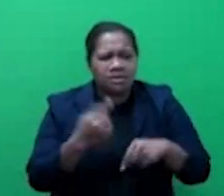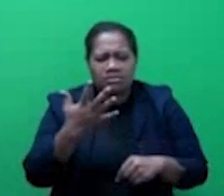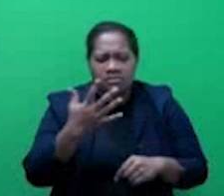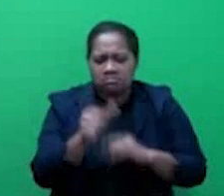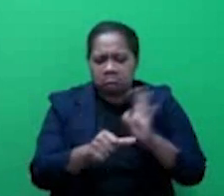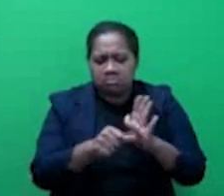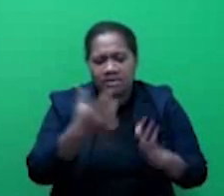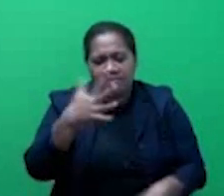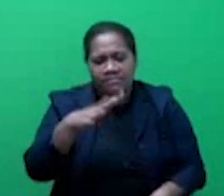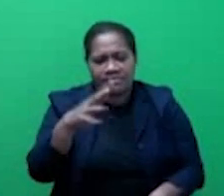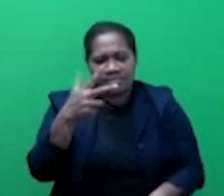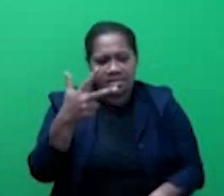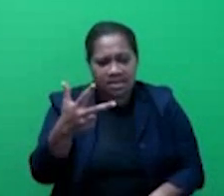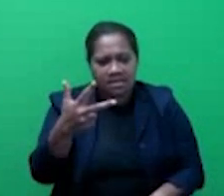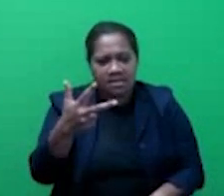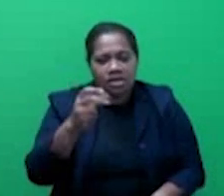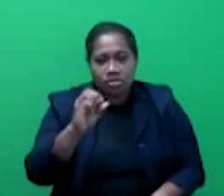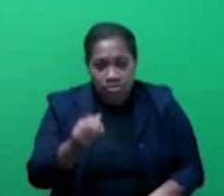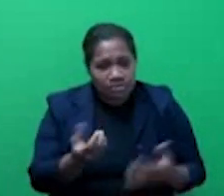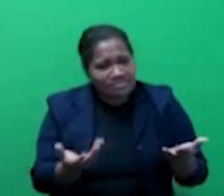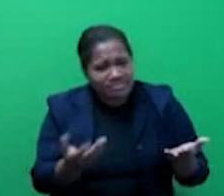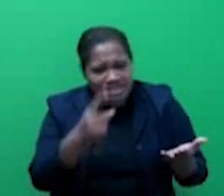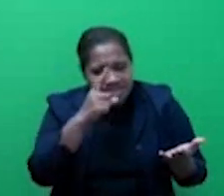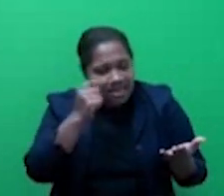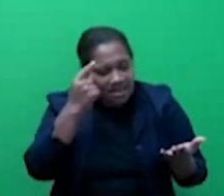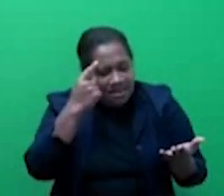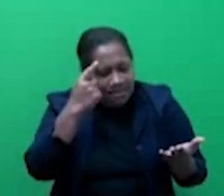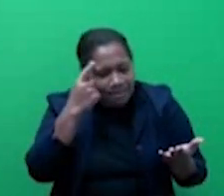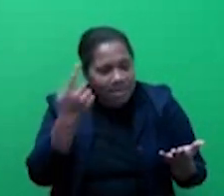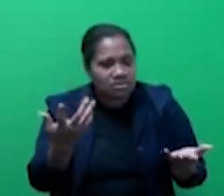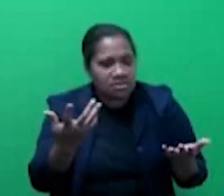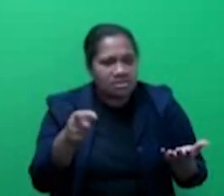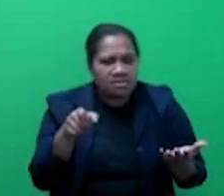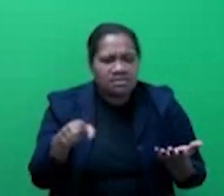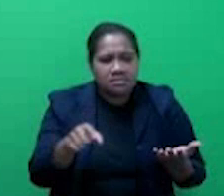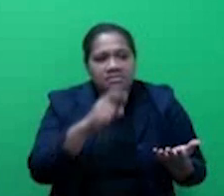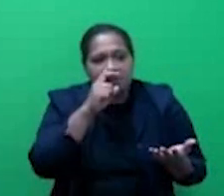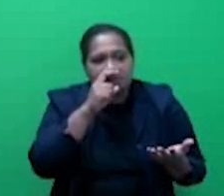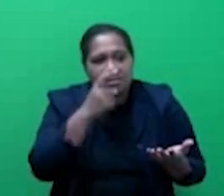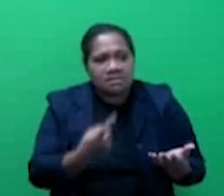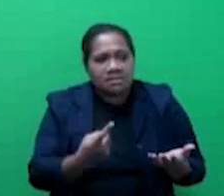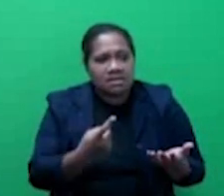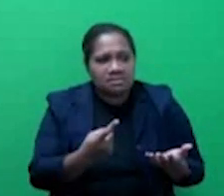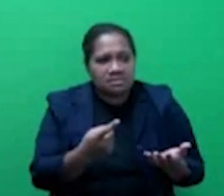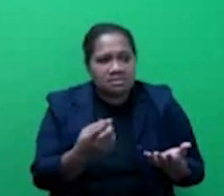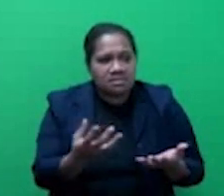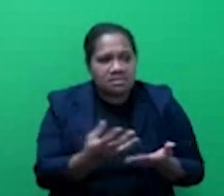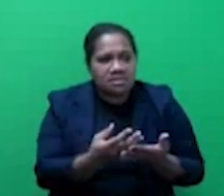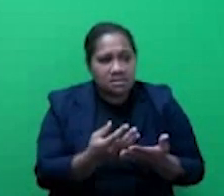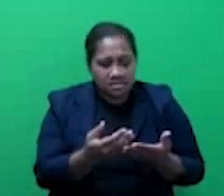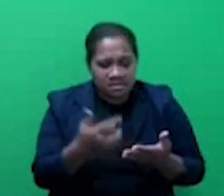58 years old. So you can imagine that she was not able to accumulate her deposit and move out. So